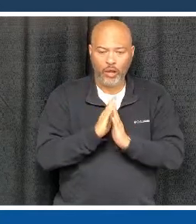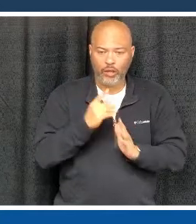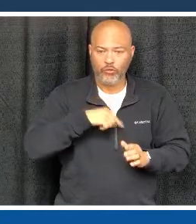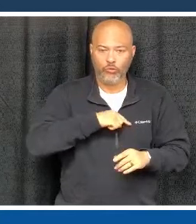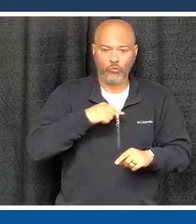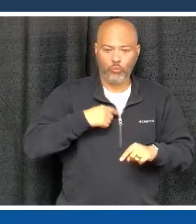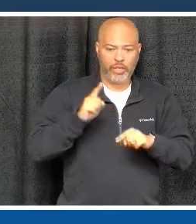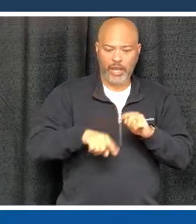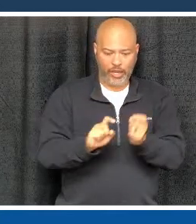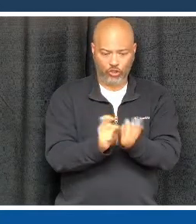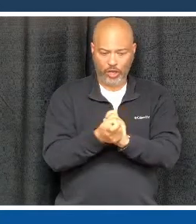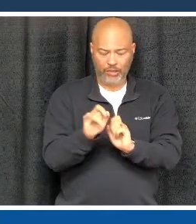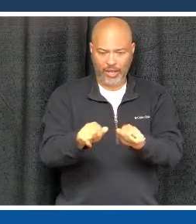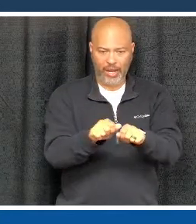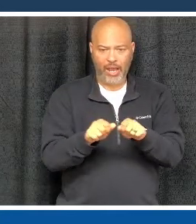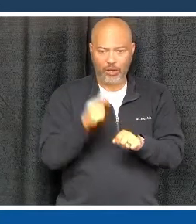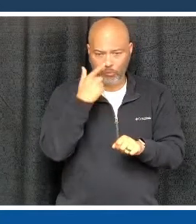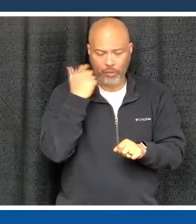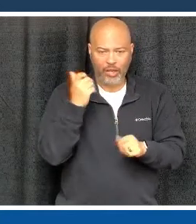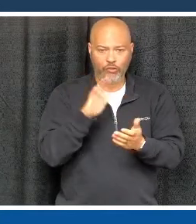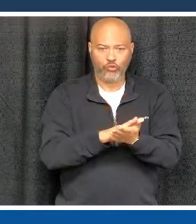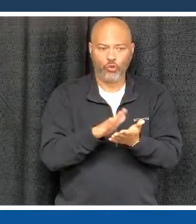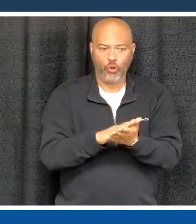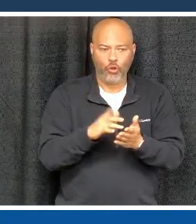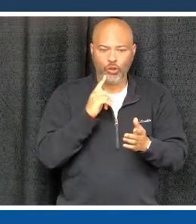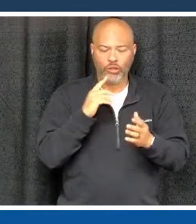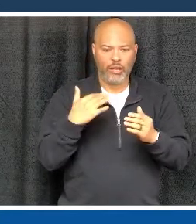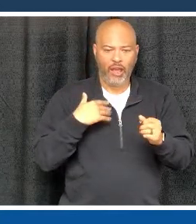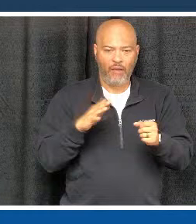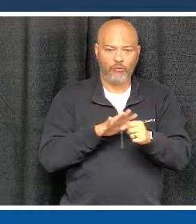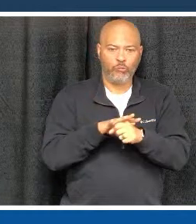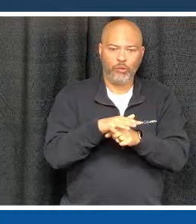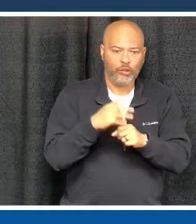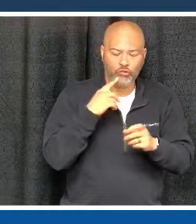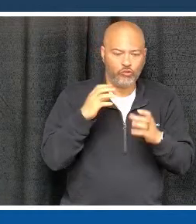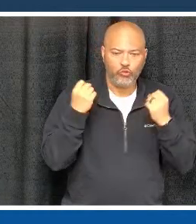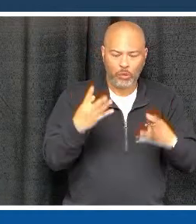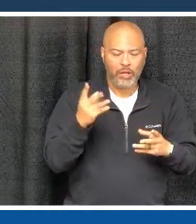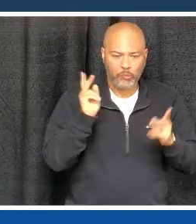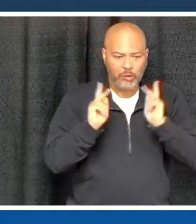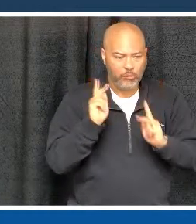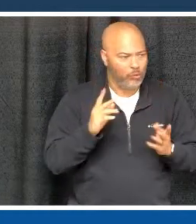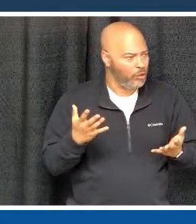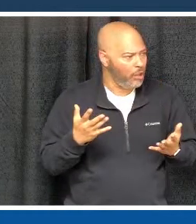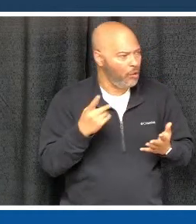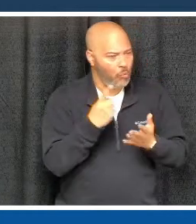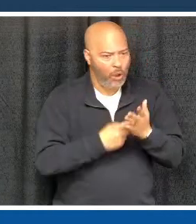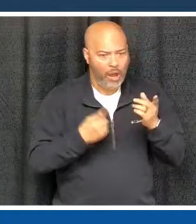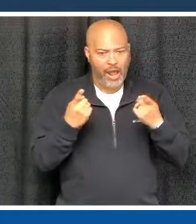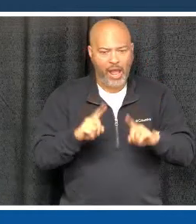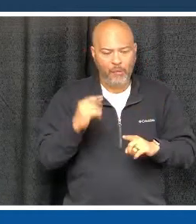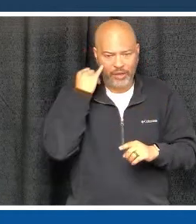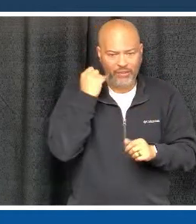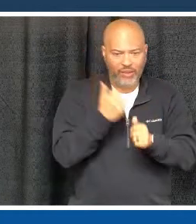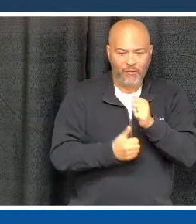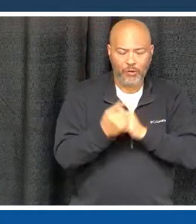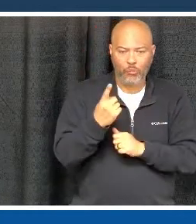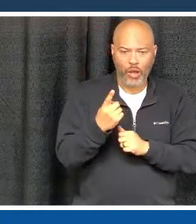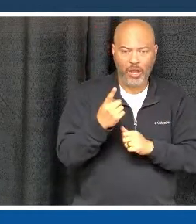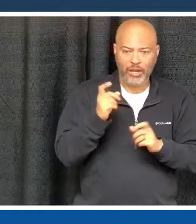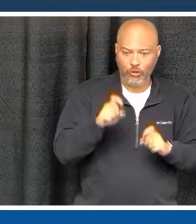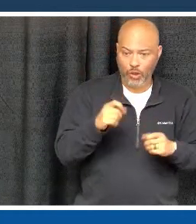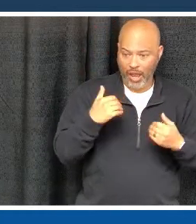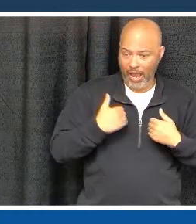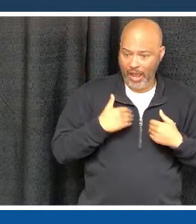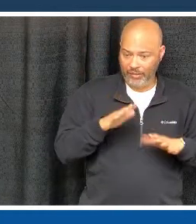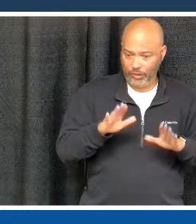can't rezone this area because the schools are overcrowded. I ask you, what would happen if everybody that has